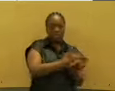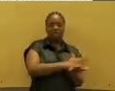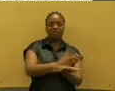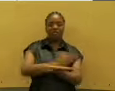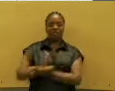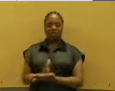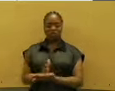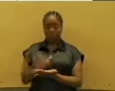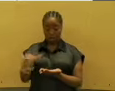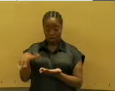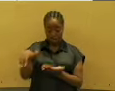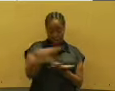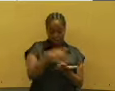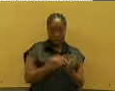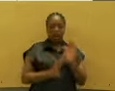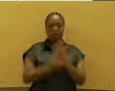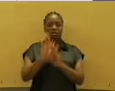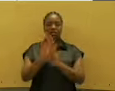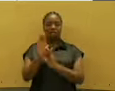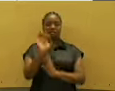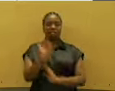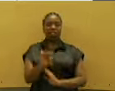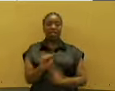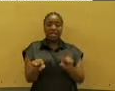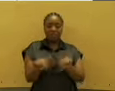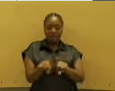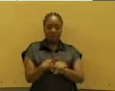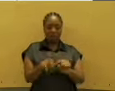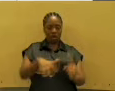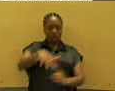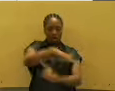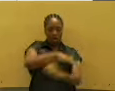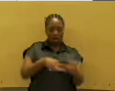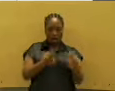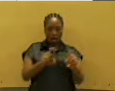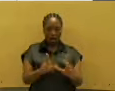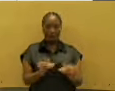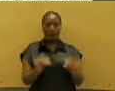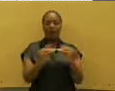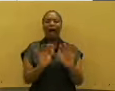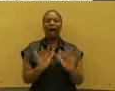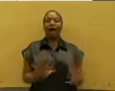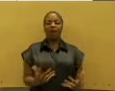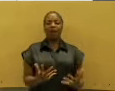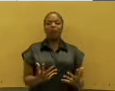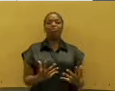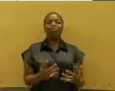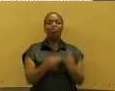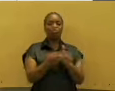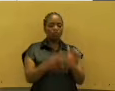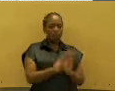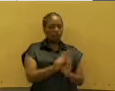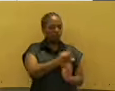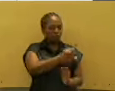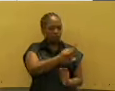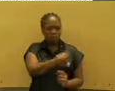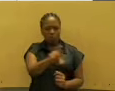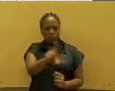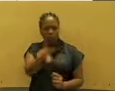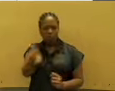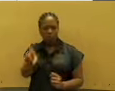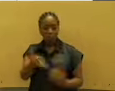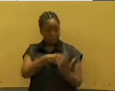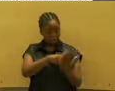development process, which includes the Social Justice Barometer, which was developed with students with a variety of people who identify broadly